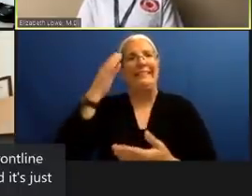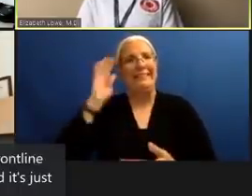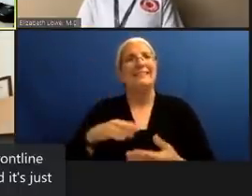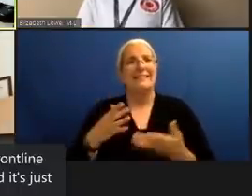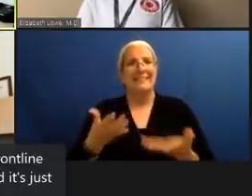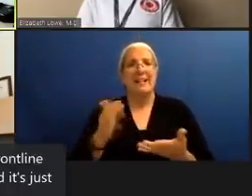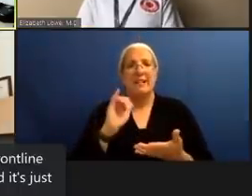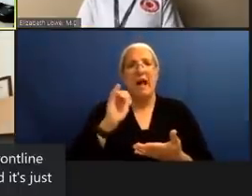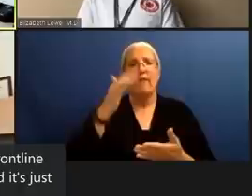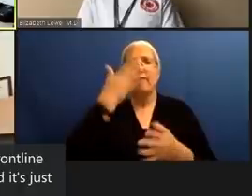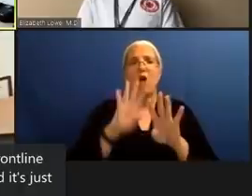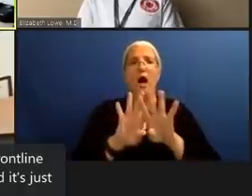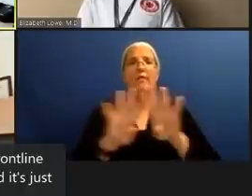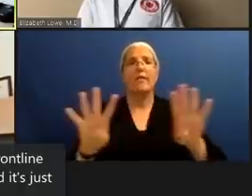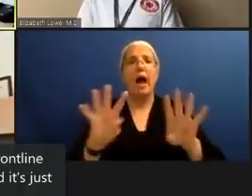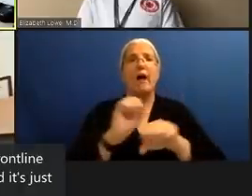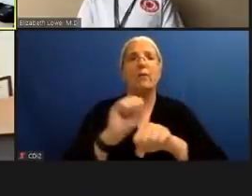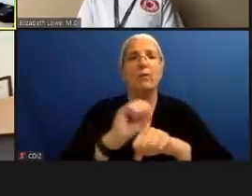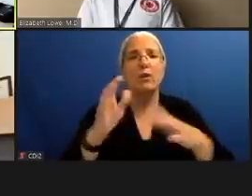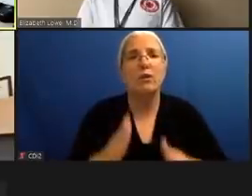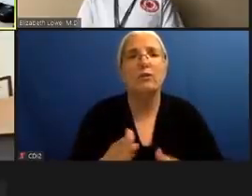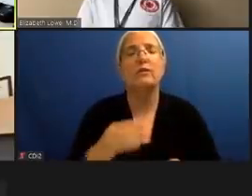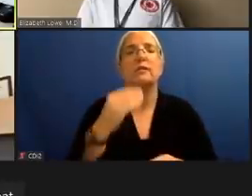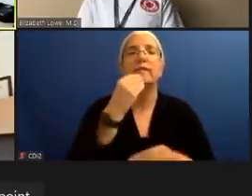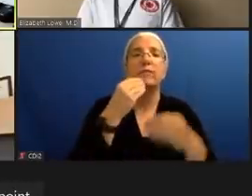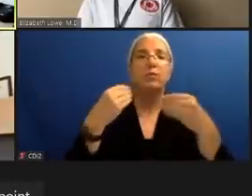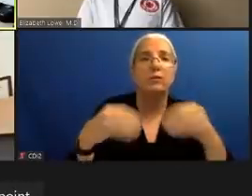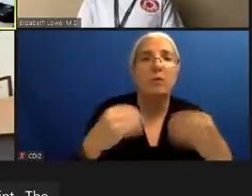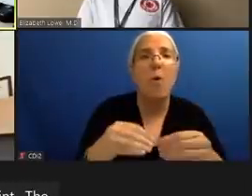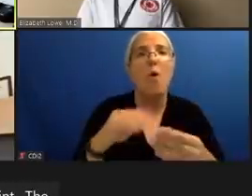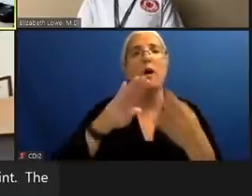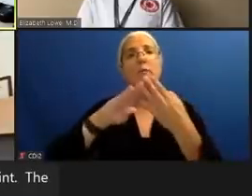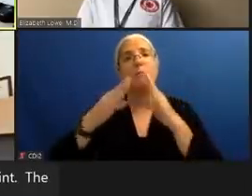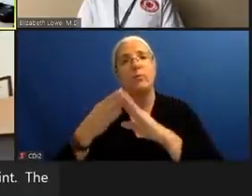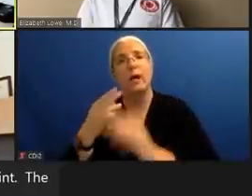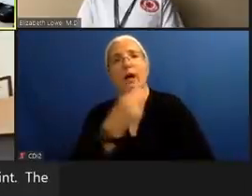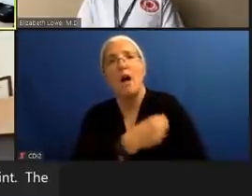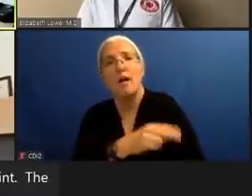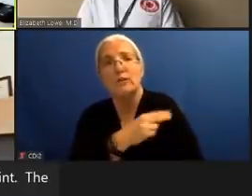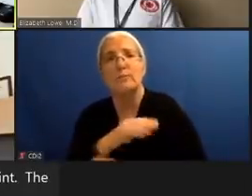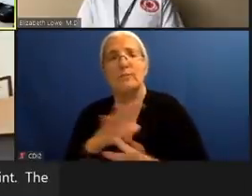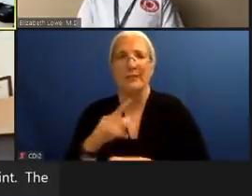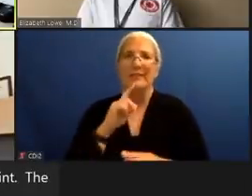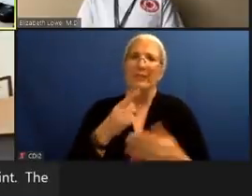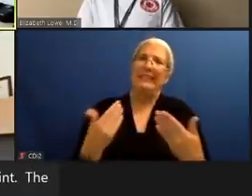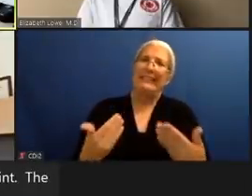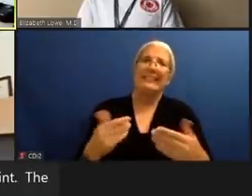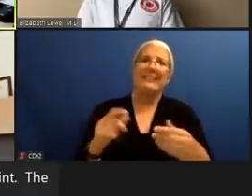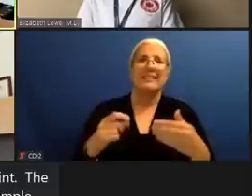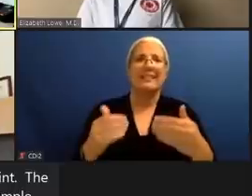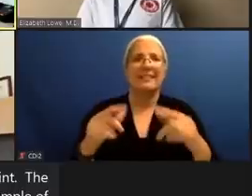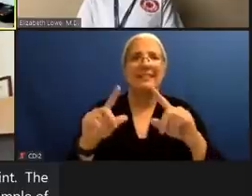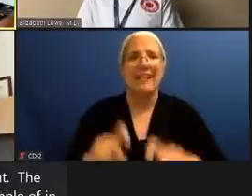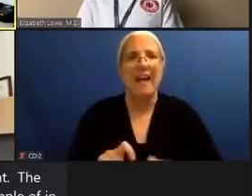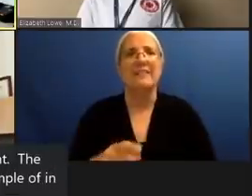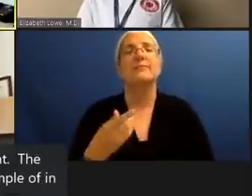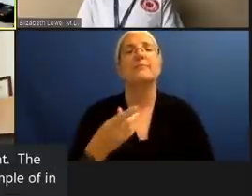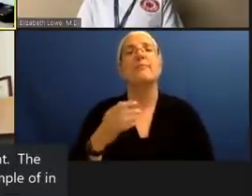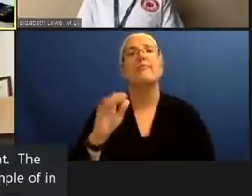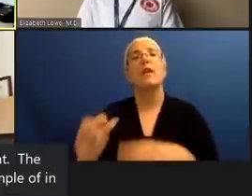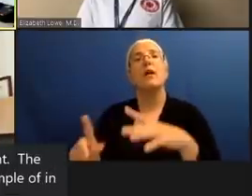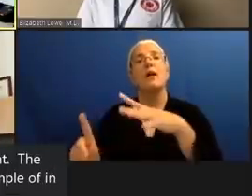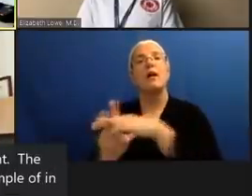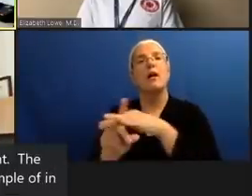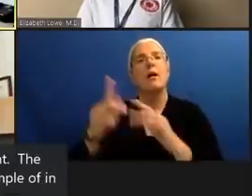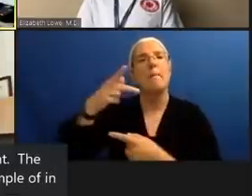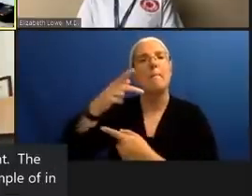That's a great point. The pop-up testing locations, you gave us a sample of, in terms of the variety of locations.